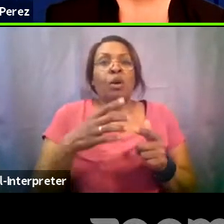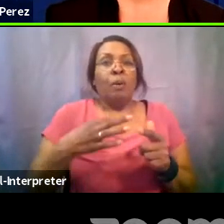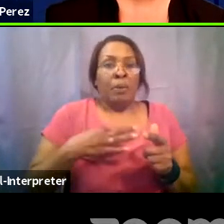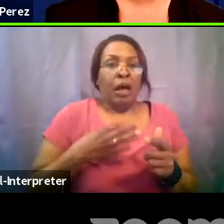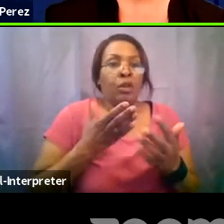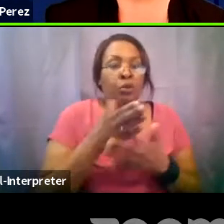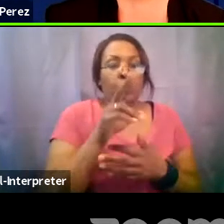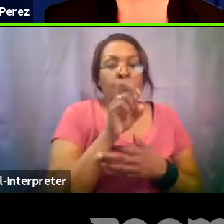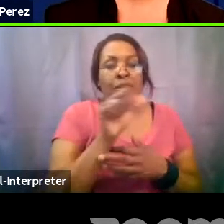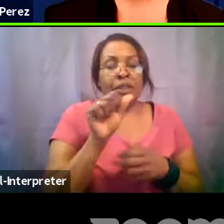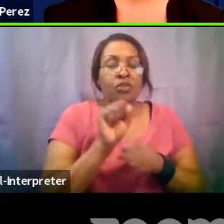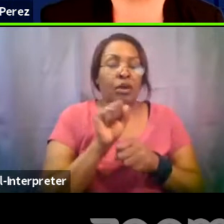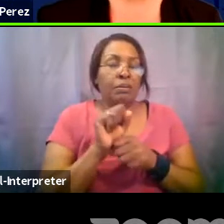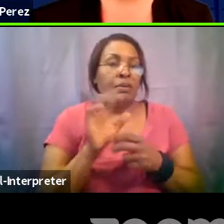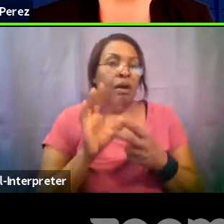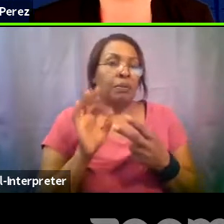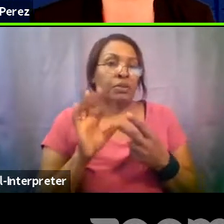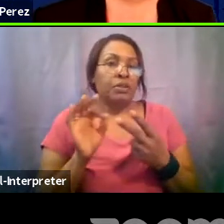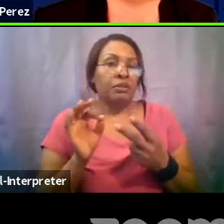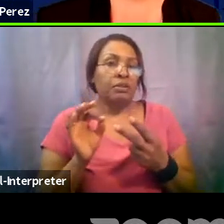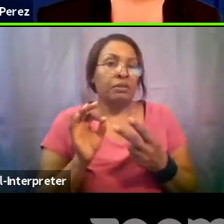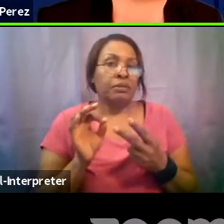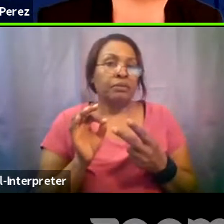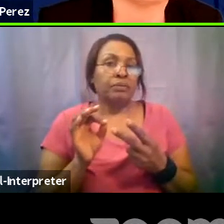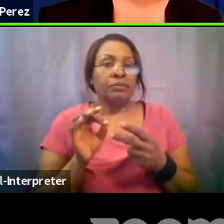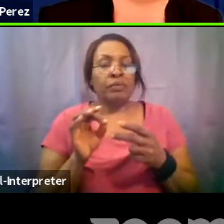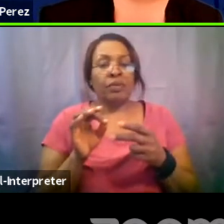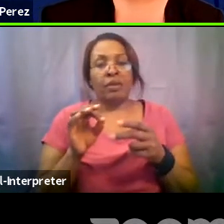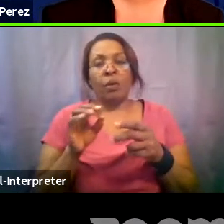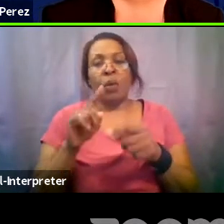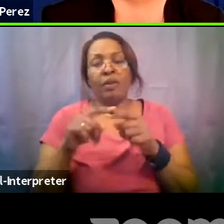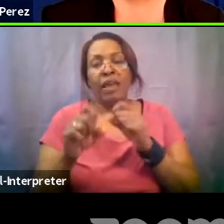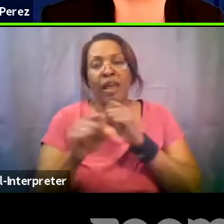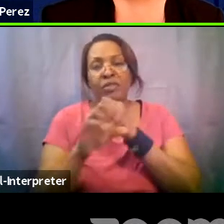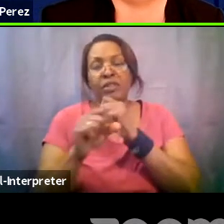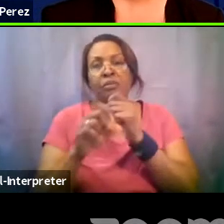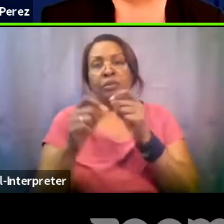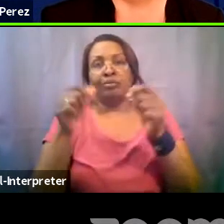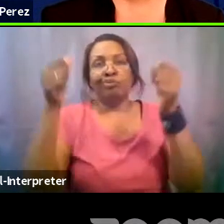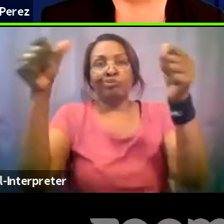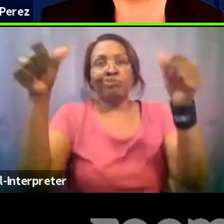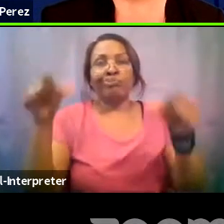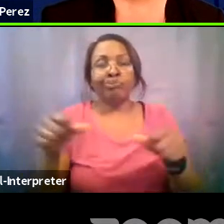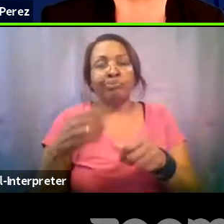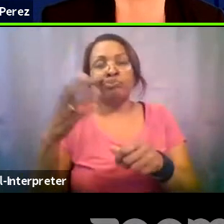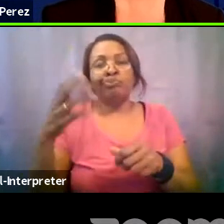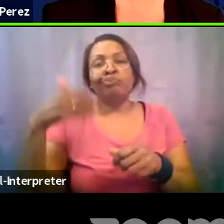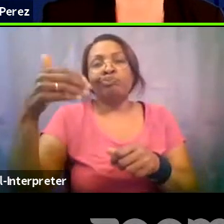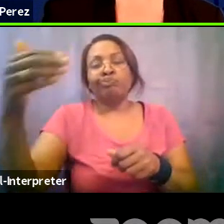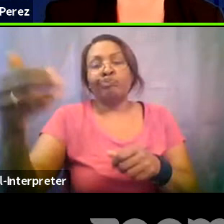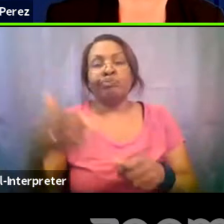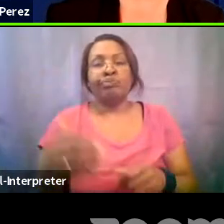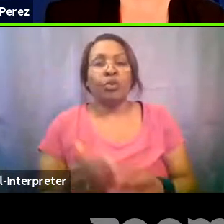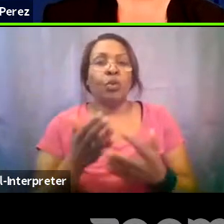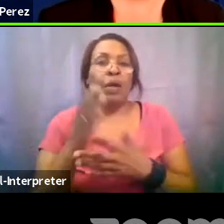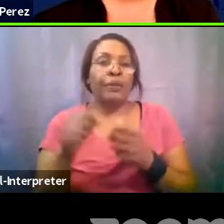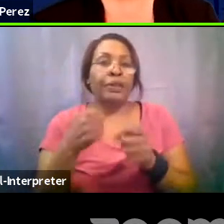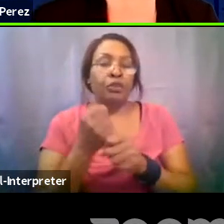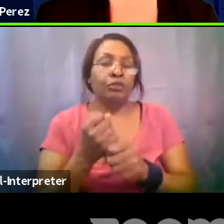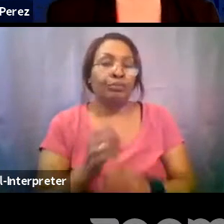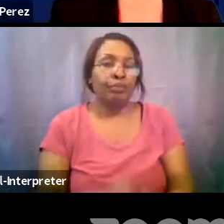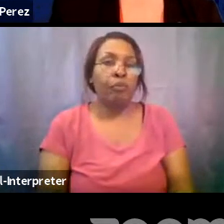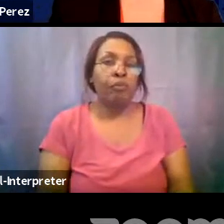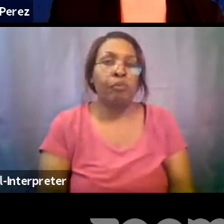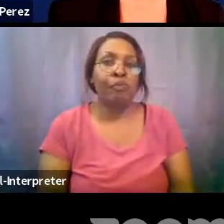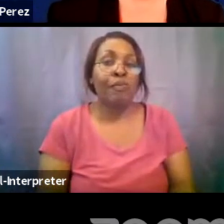USA Jobs options when the advertisements come out periodically throughout the year.